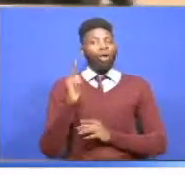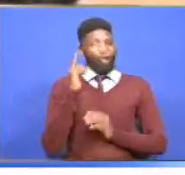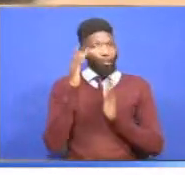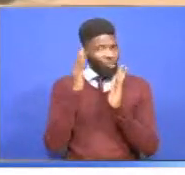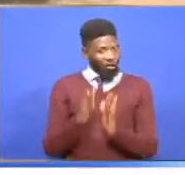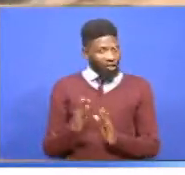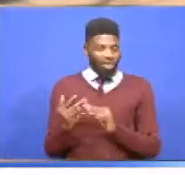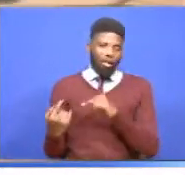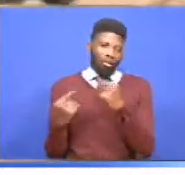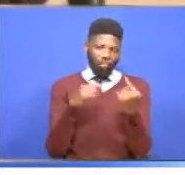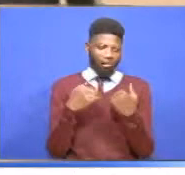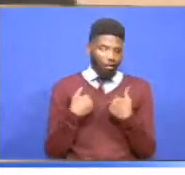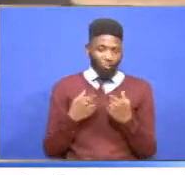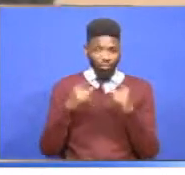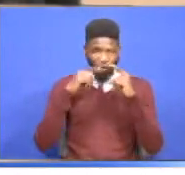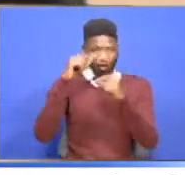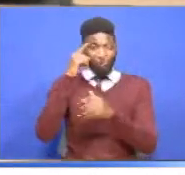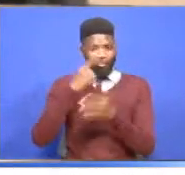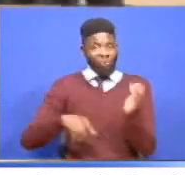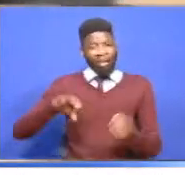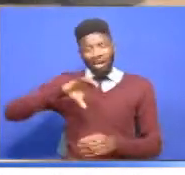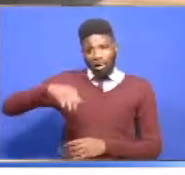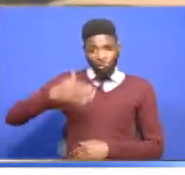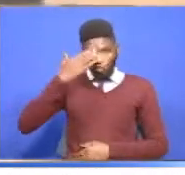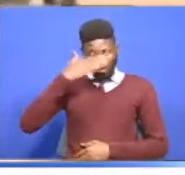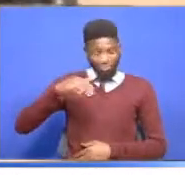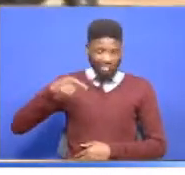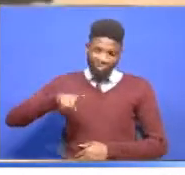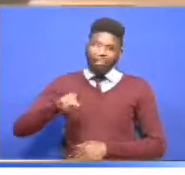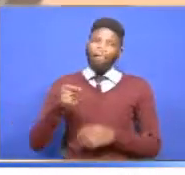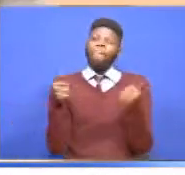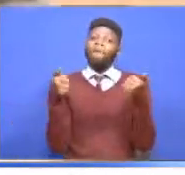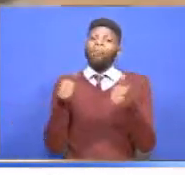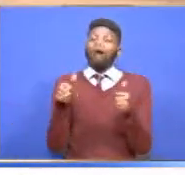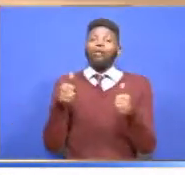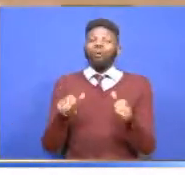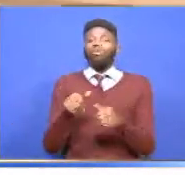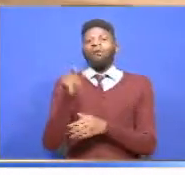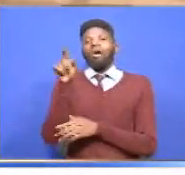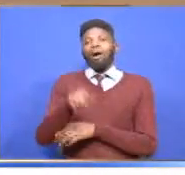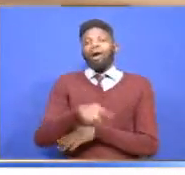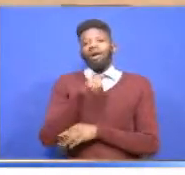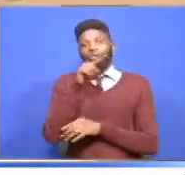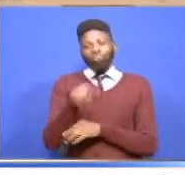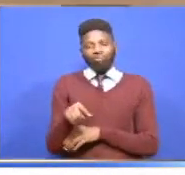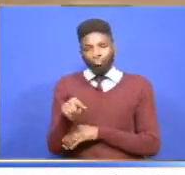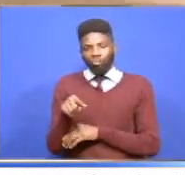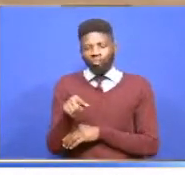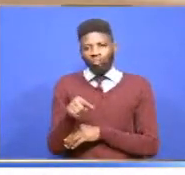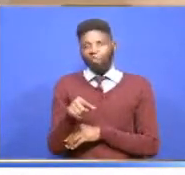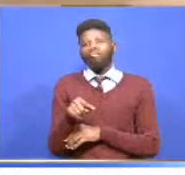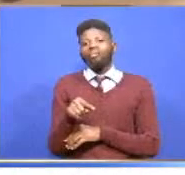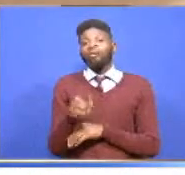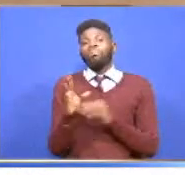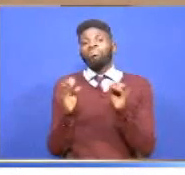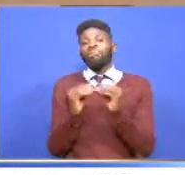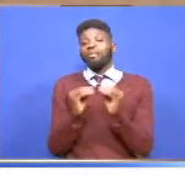was that the county assembly has not been able to cancel the summons which it issued earlier before the court order.